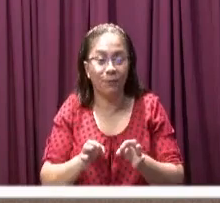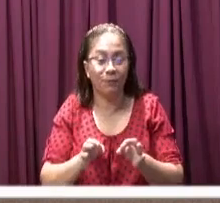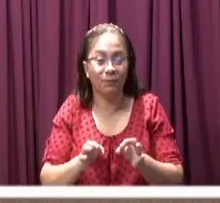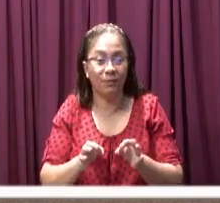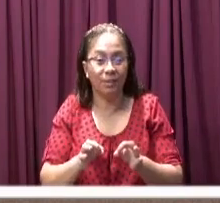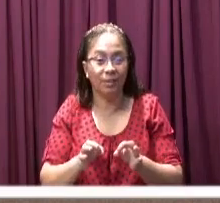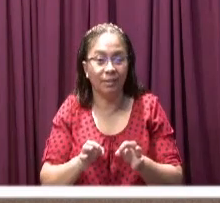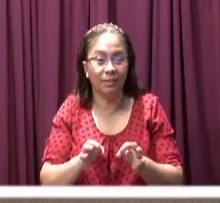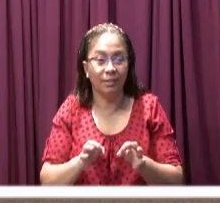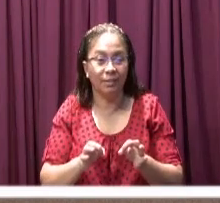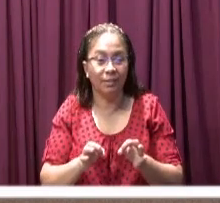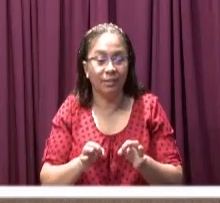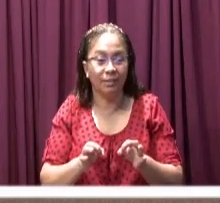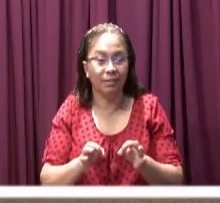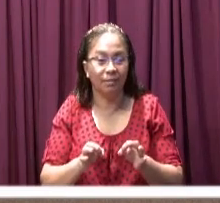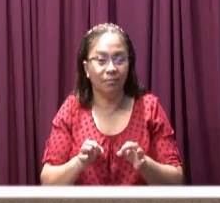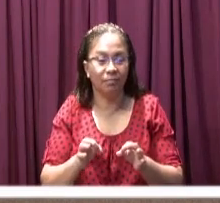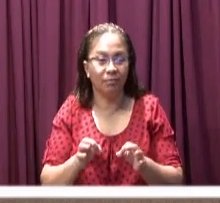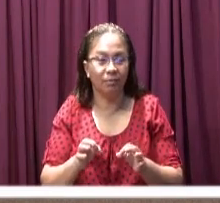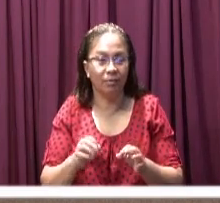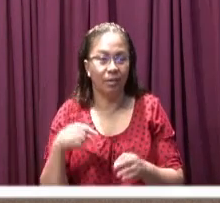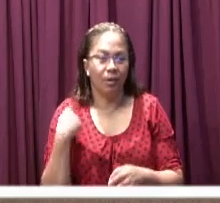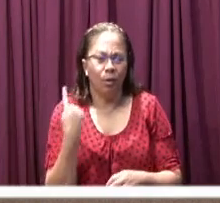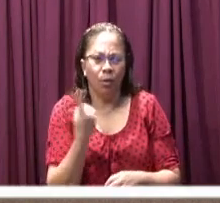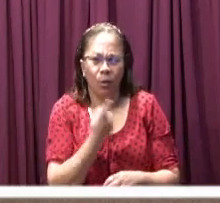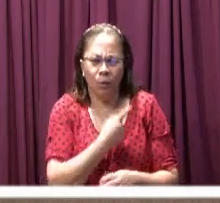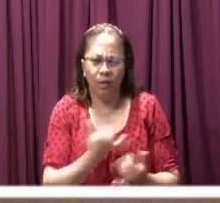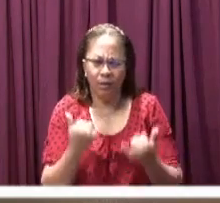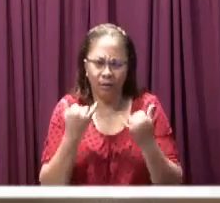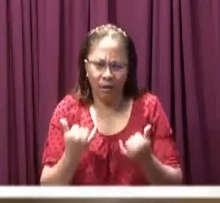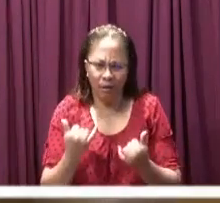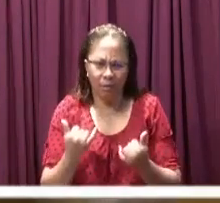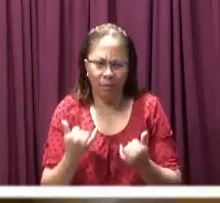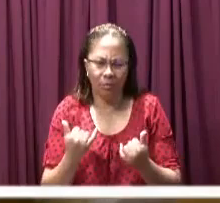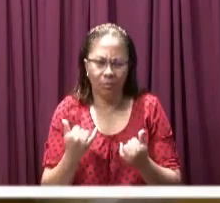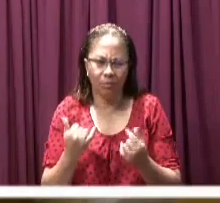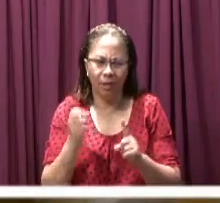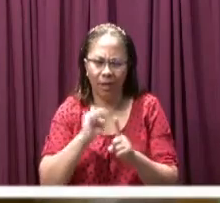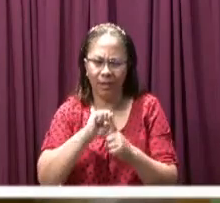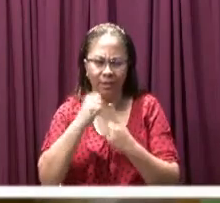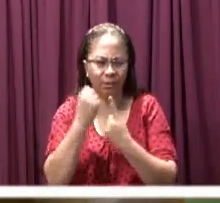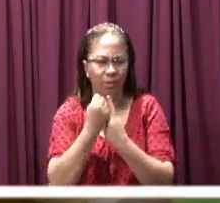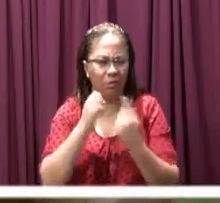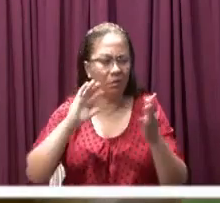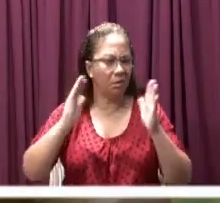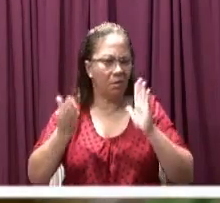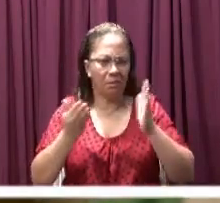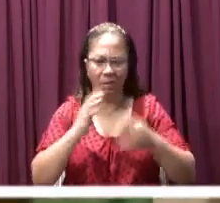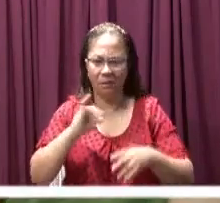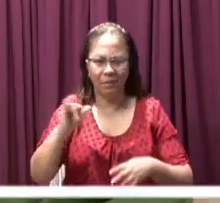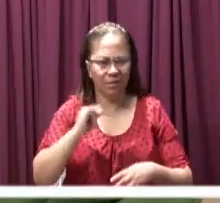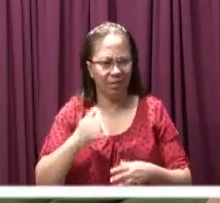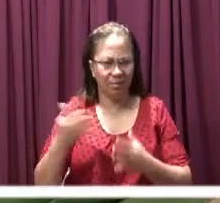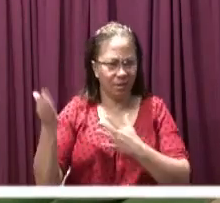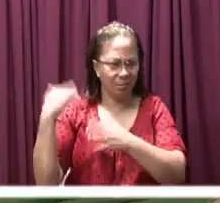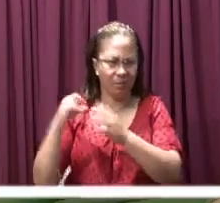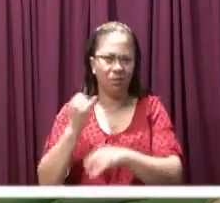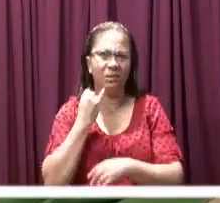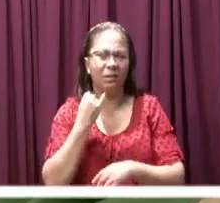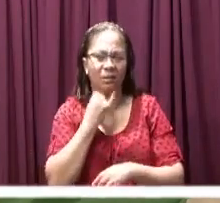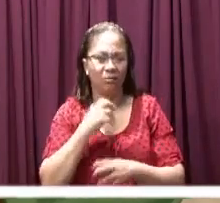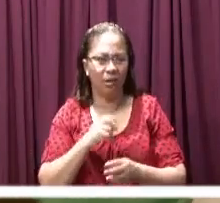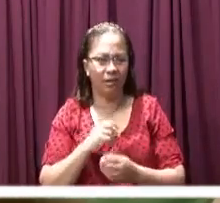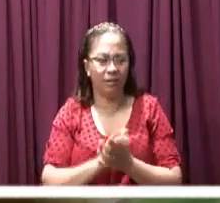Because we are in a particular situation, like them, that God has brought us